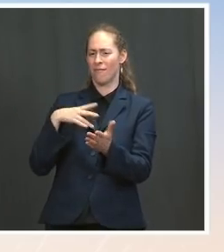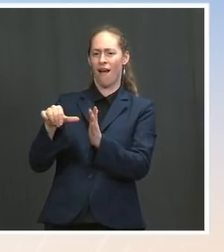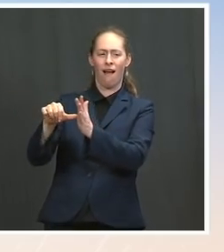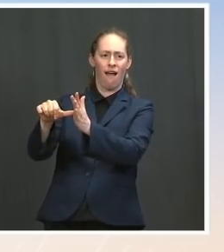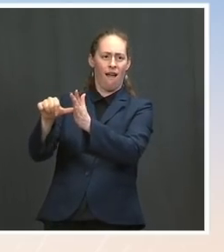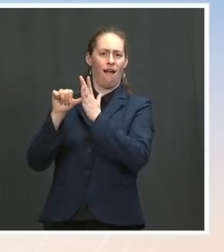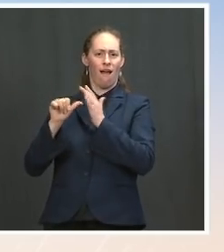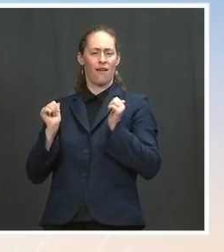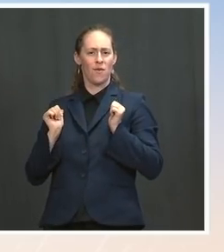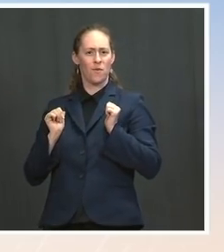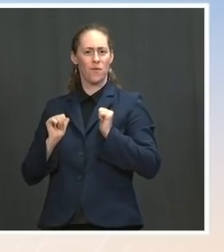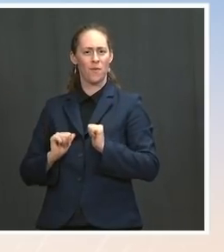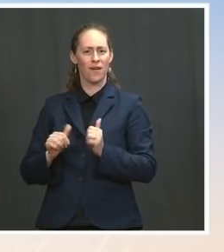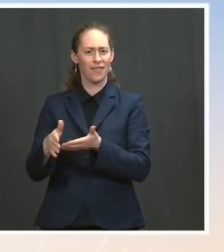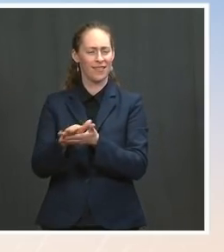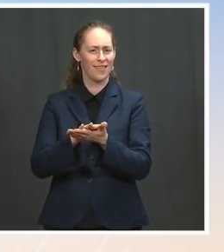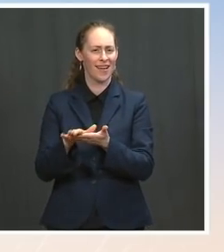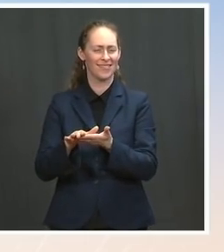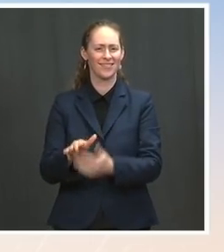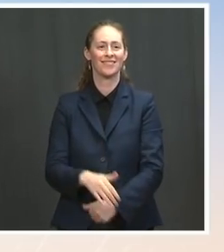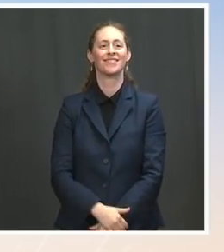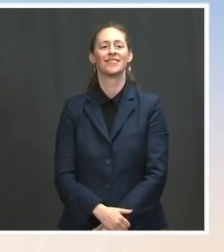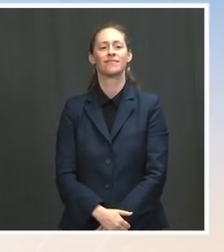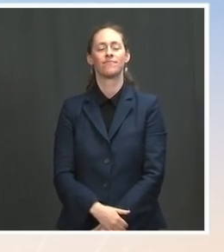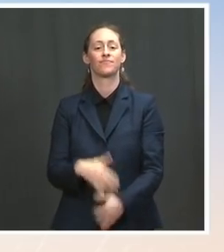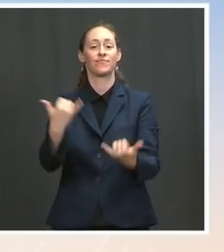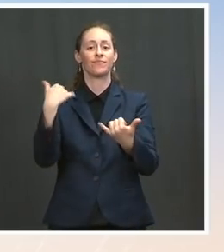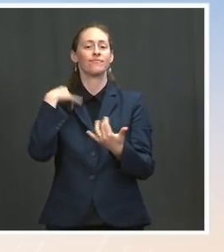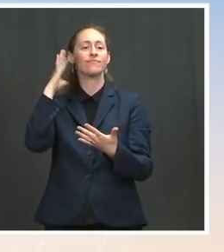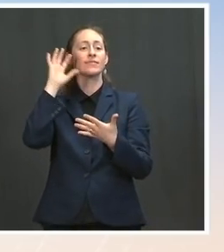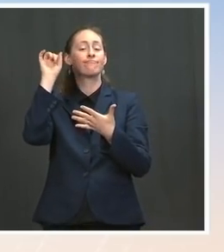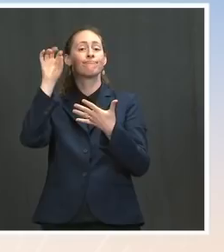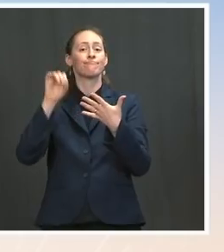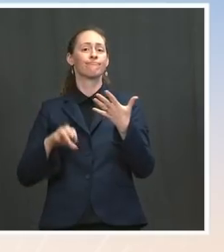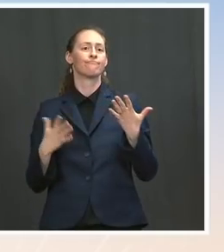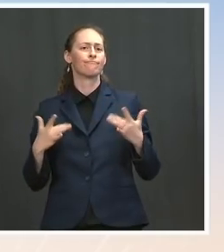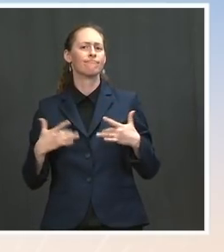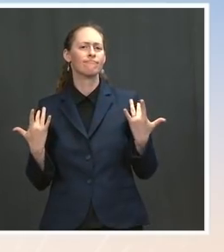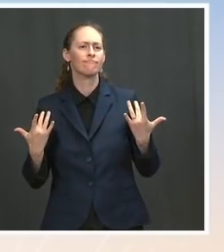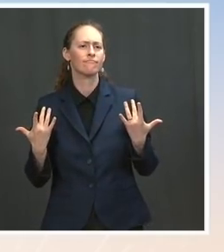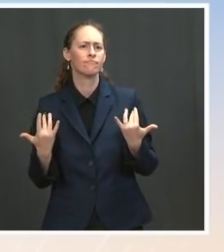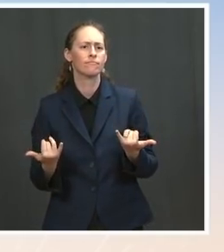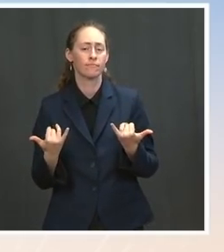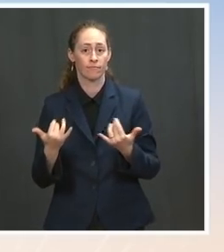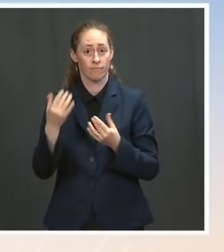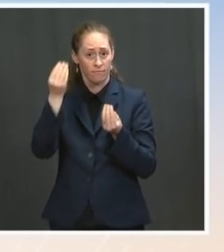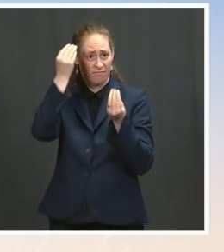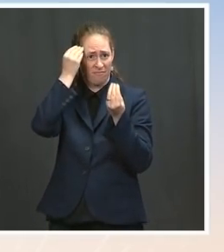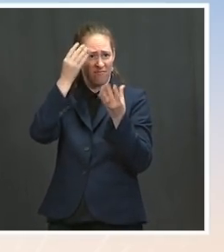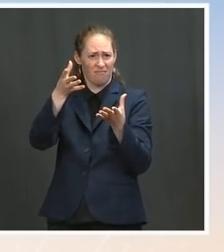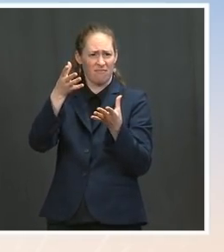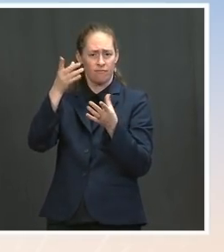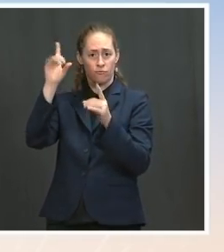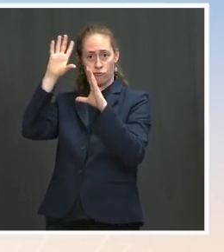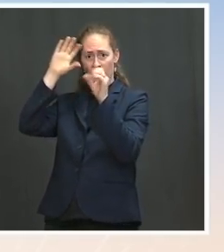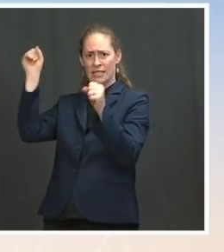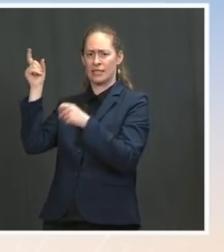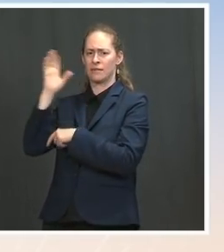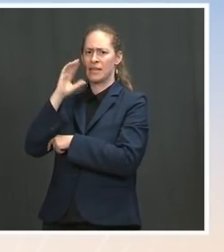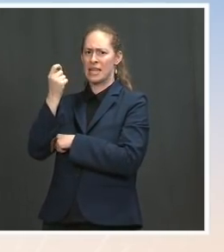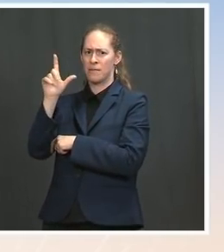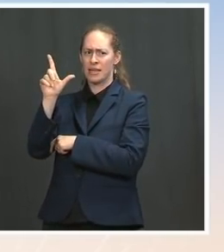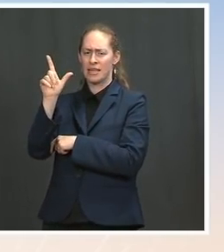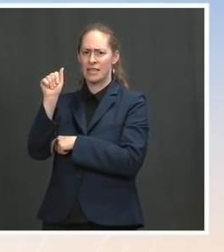Okay, couple of items for all of you at the top. The president's running a little bit late too, so we'll have a hard out at about 5 or 10 after, but we'll